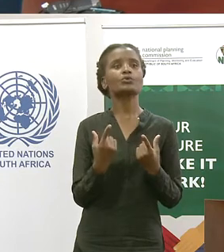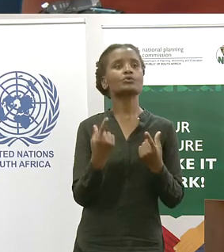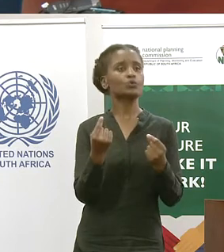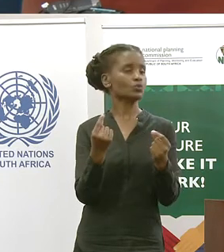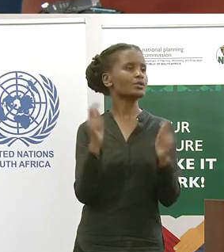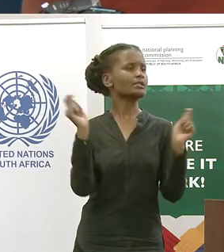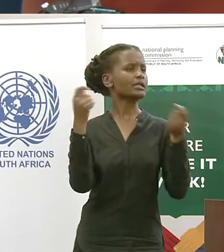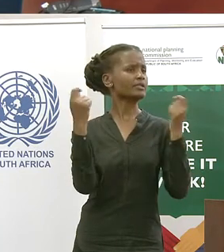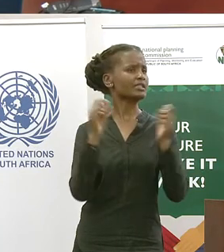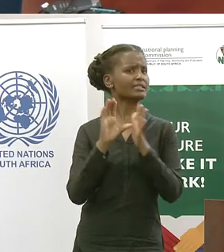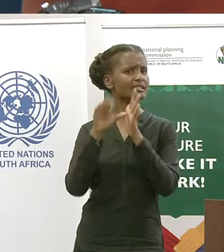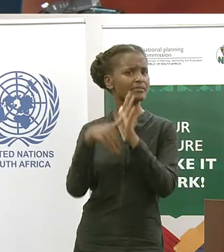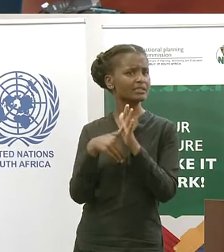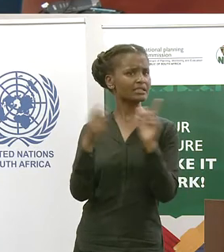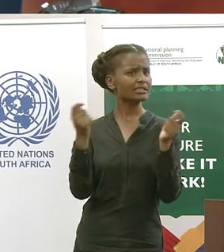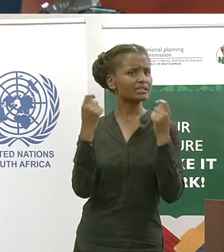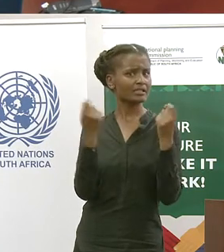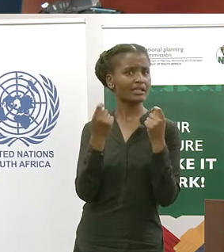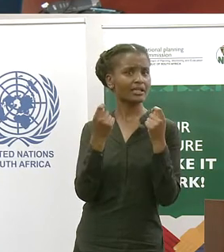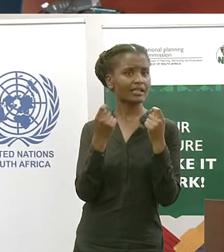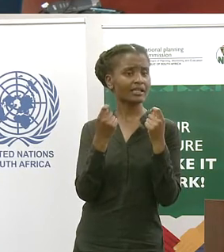the disability celebration, the 3rd of December.